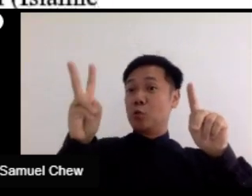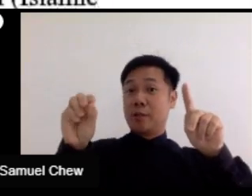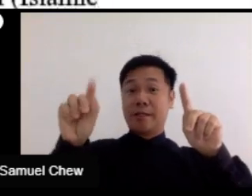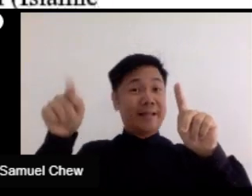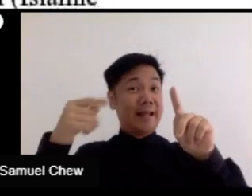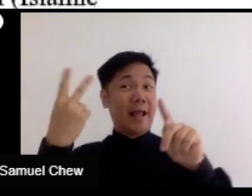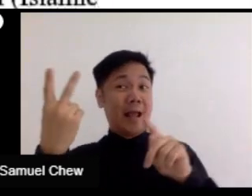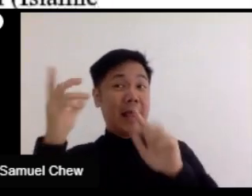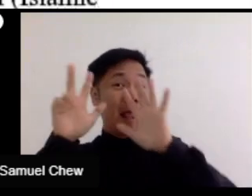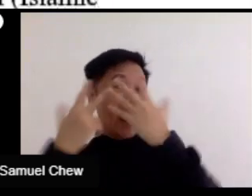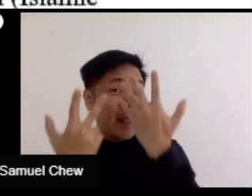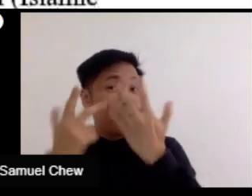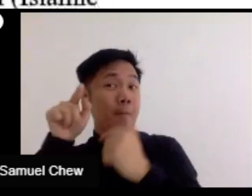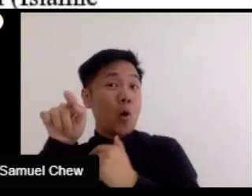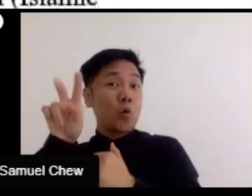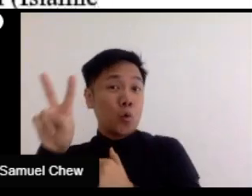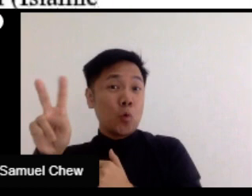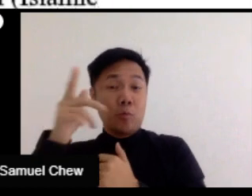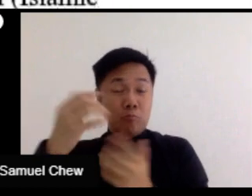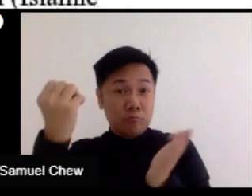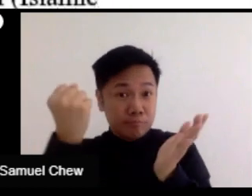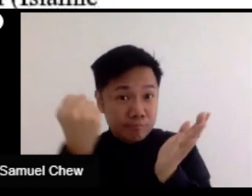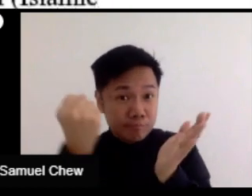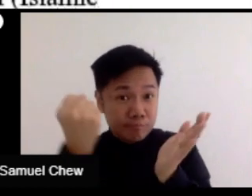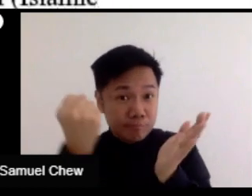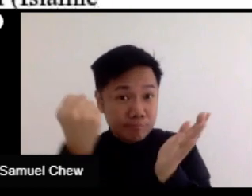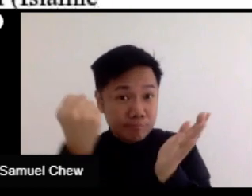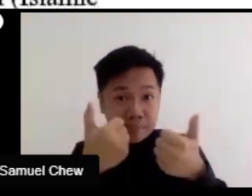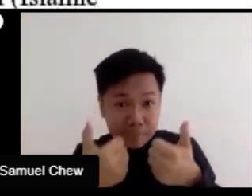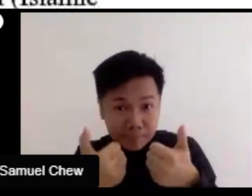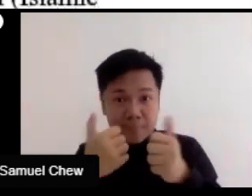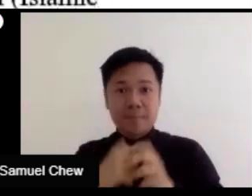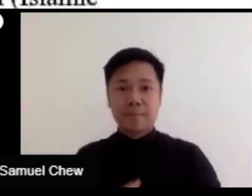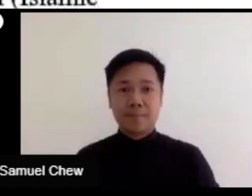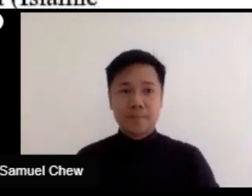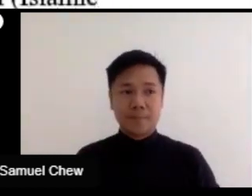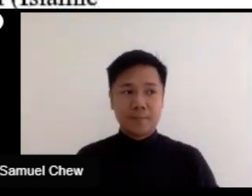ESCAP/CSD/2020/L.2 can be adopted as a whole?